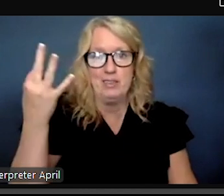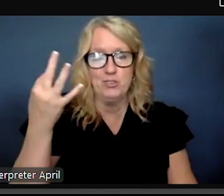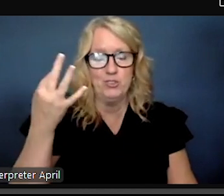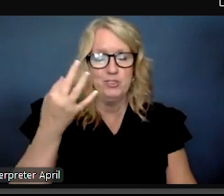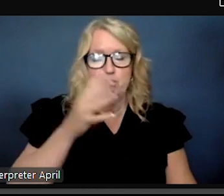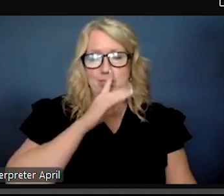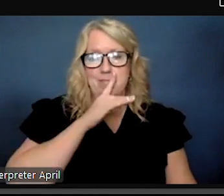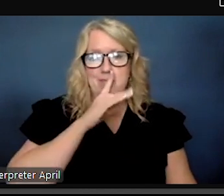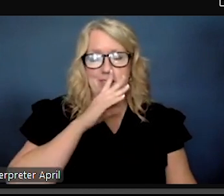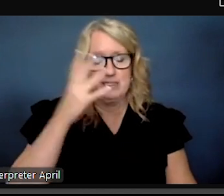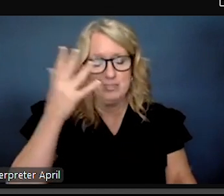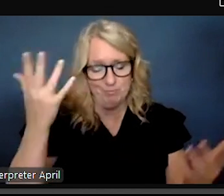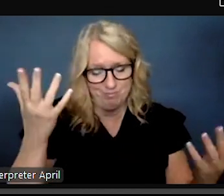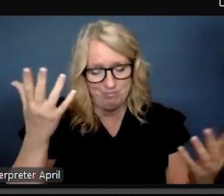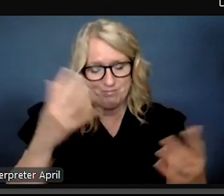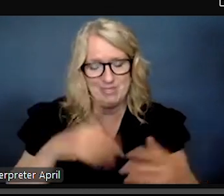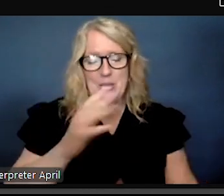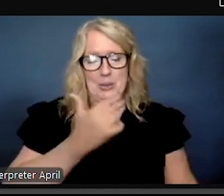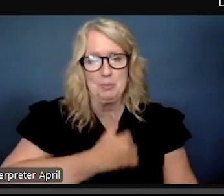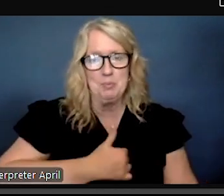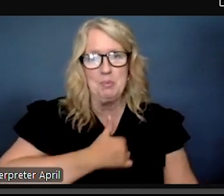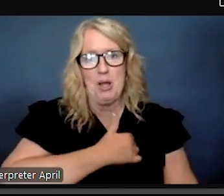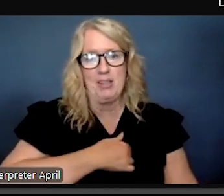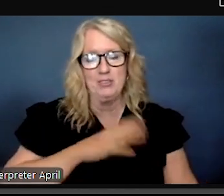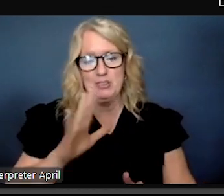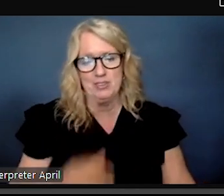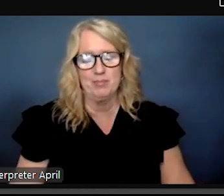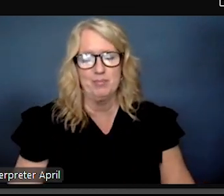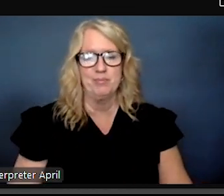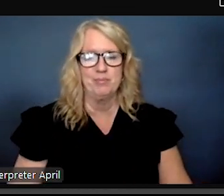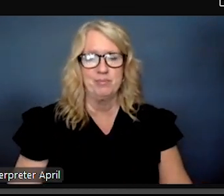planet. So apologies to your ears.